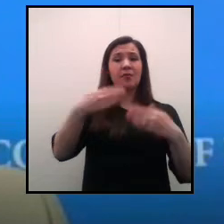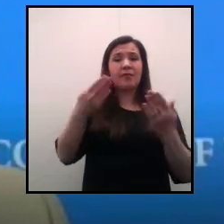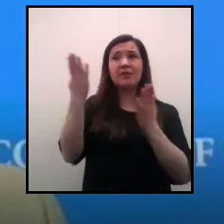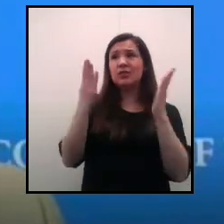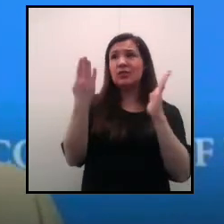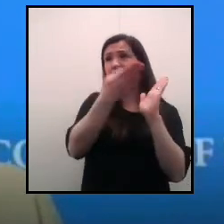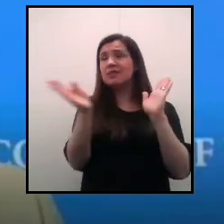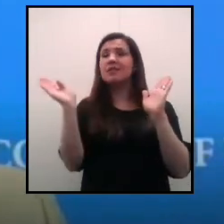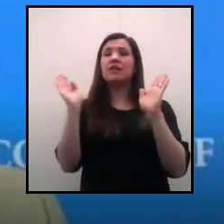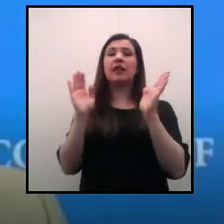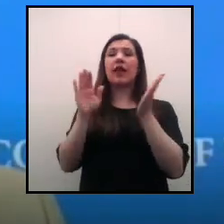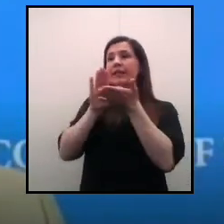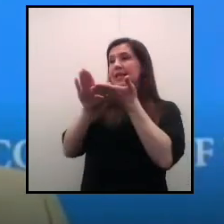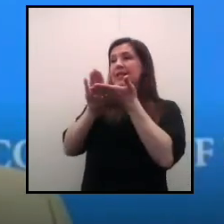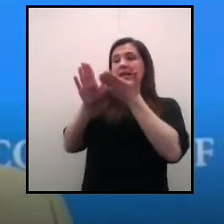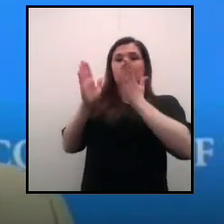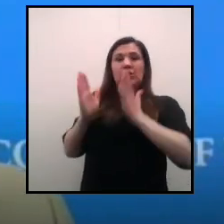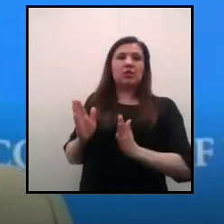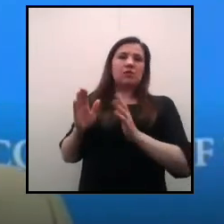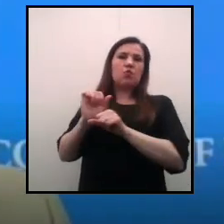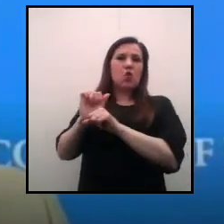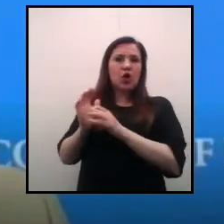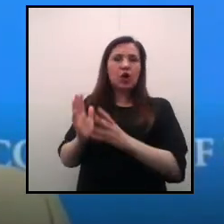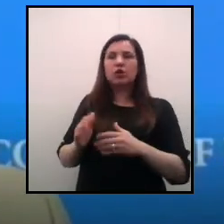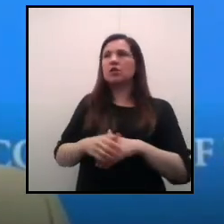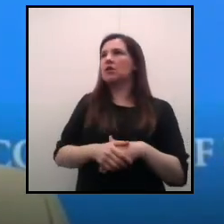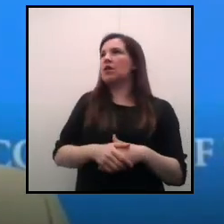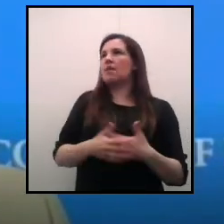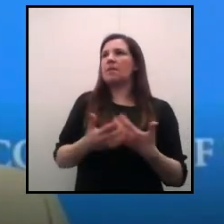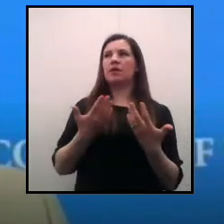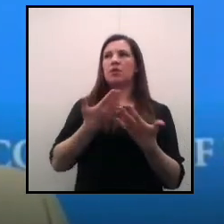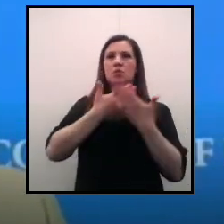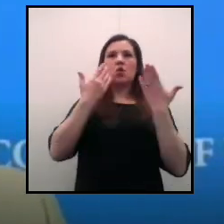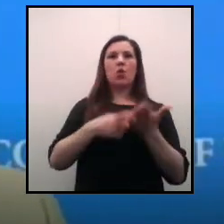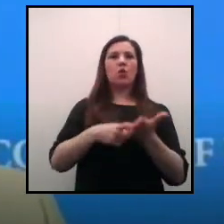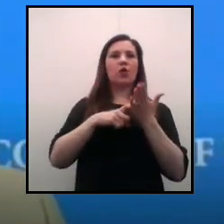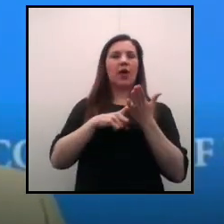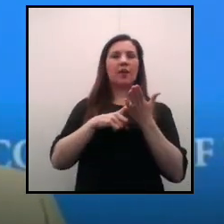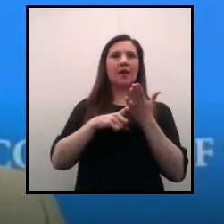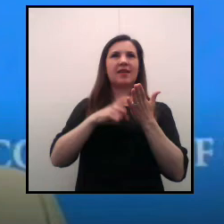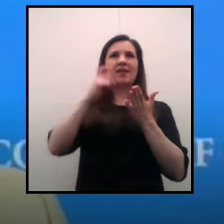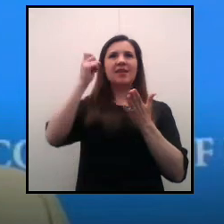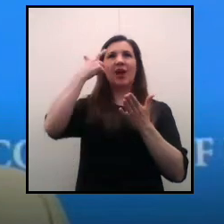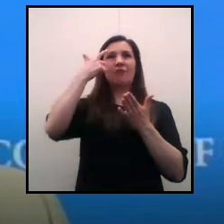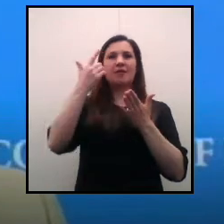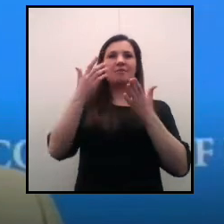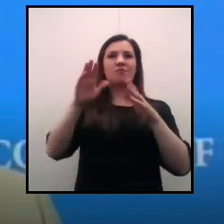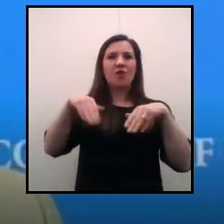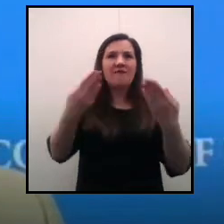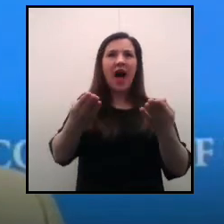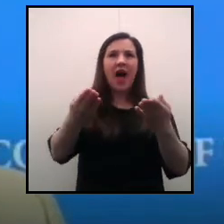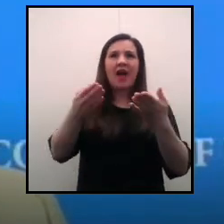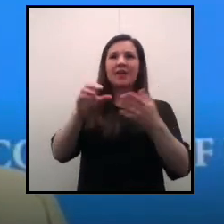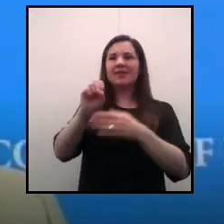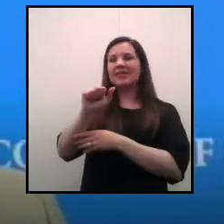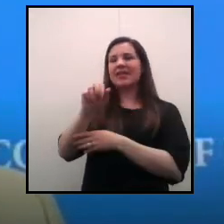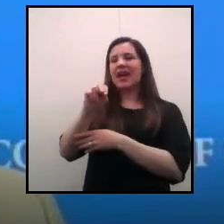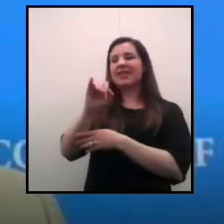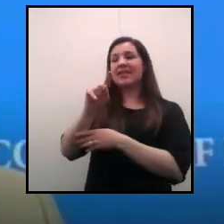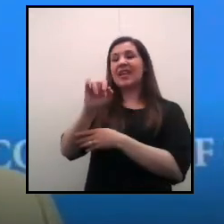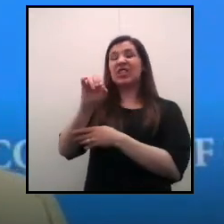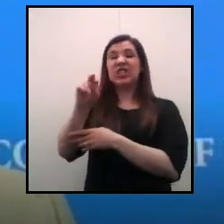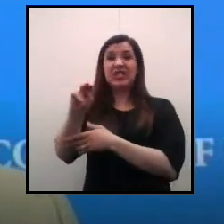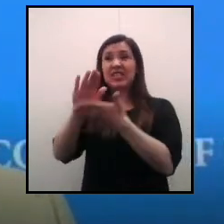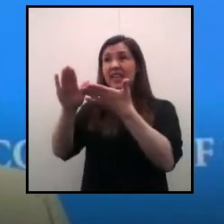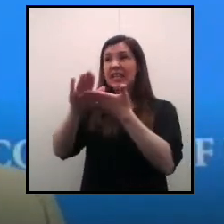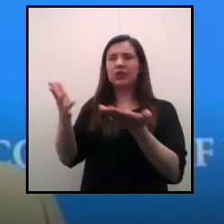to the public, like sanitation workers. There's no requirement that actually governments provide sanitation, but we do, because it's better for